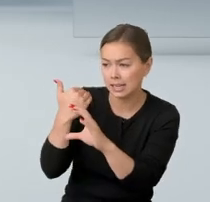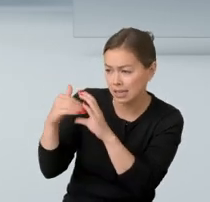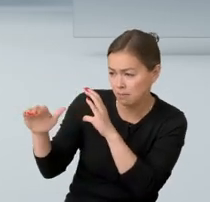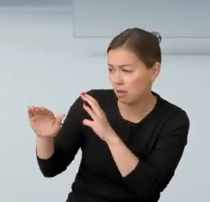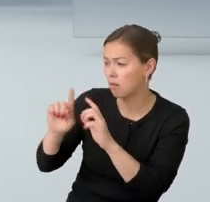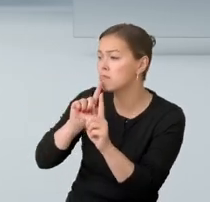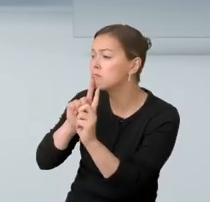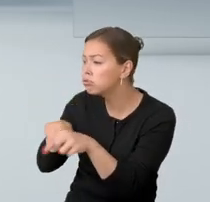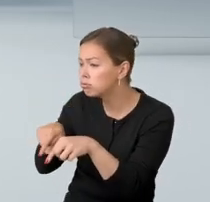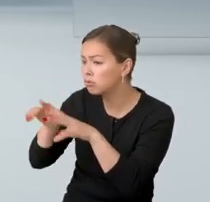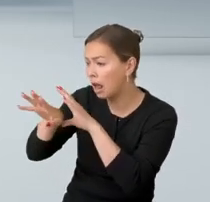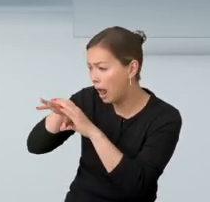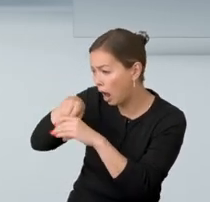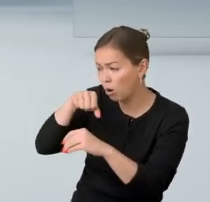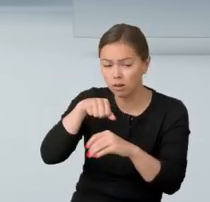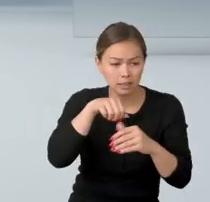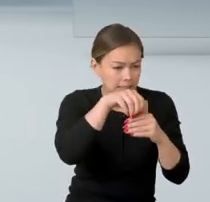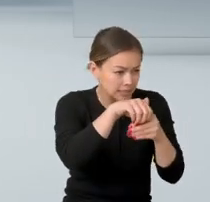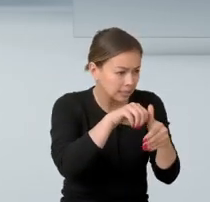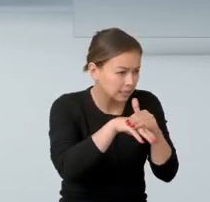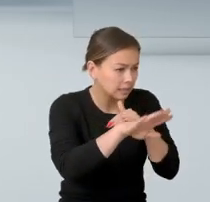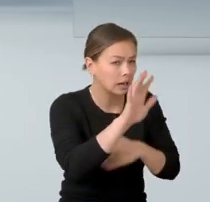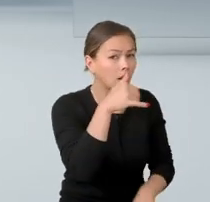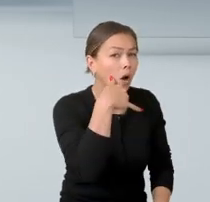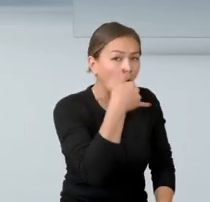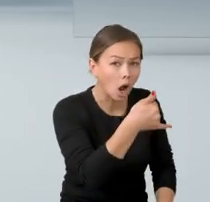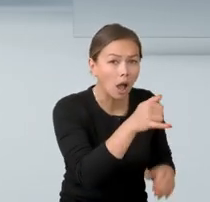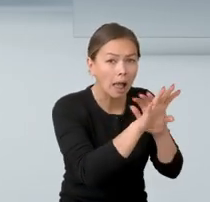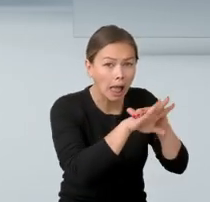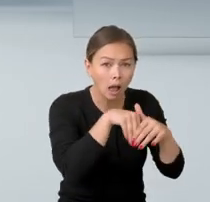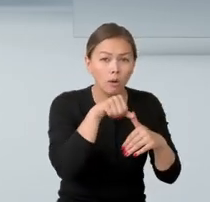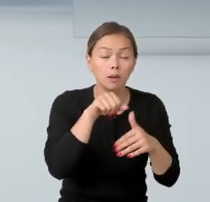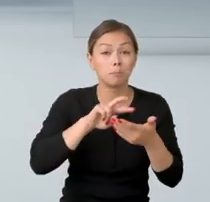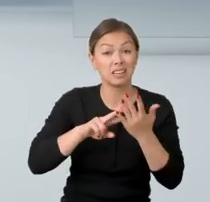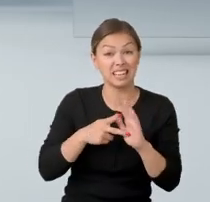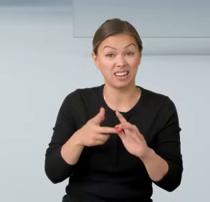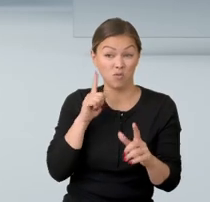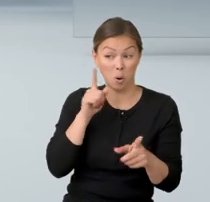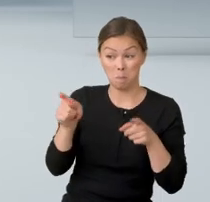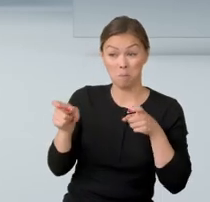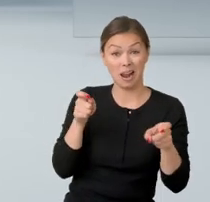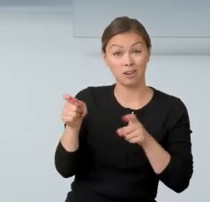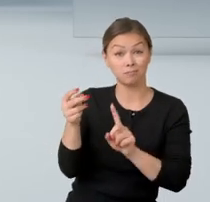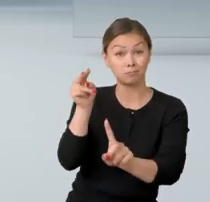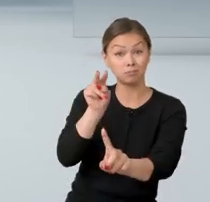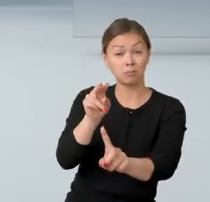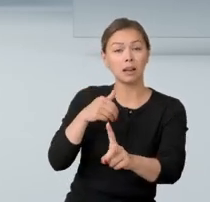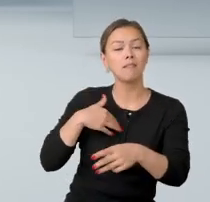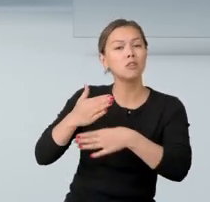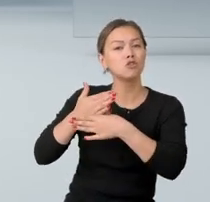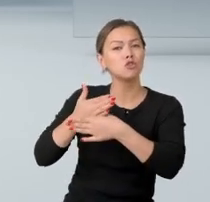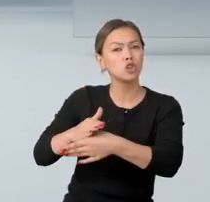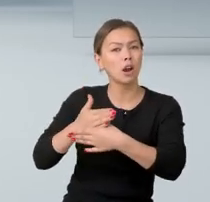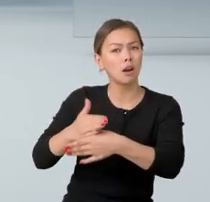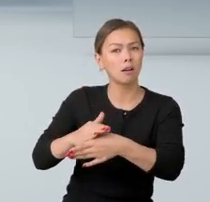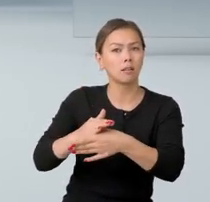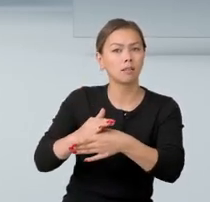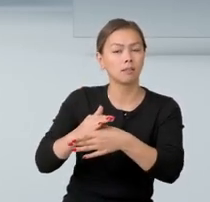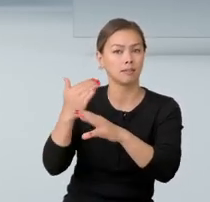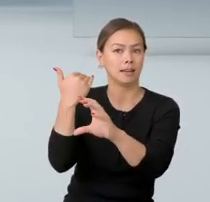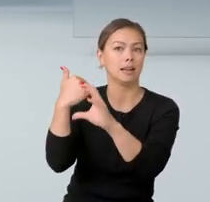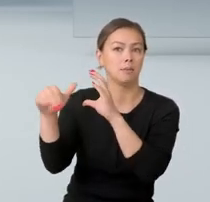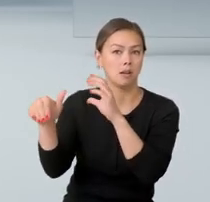go into email Boxes Etc in terms of management tools they were using shared email box shared spreadsheets